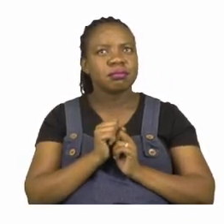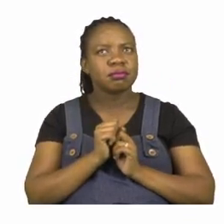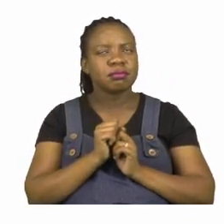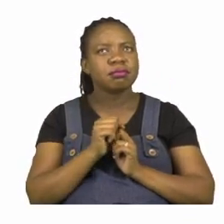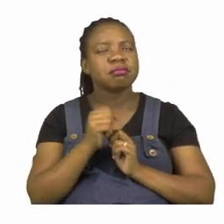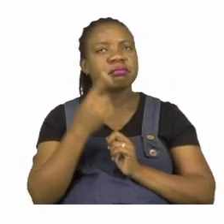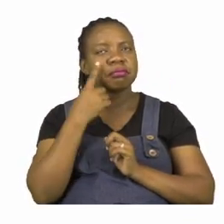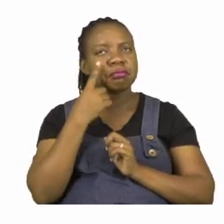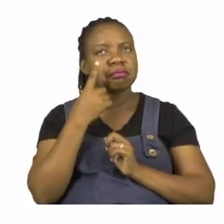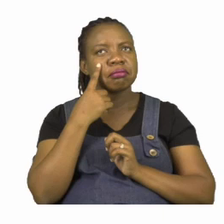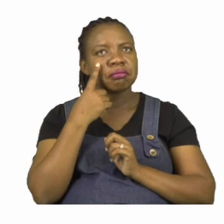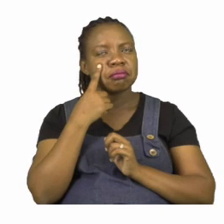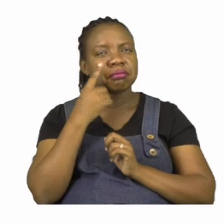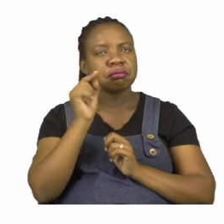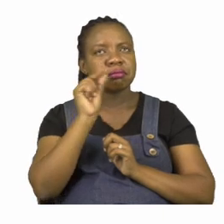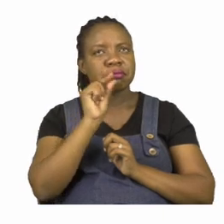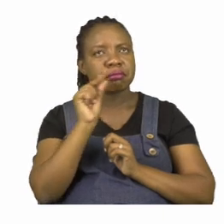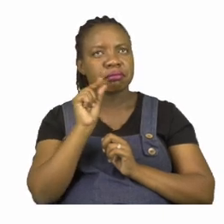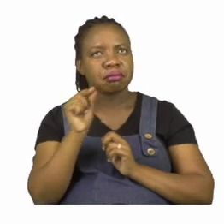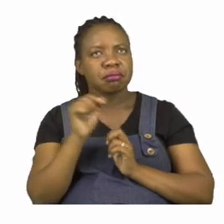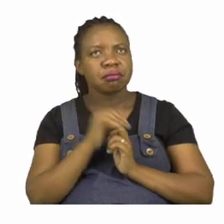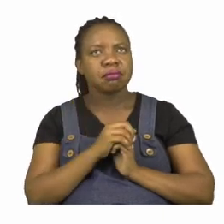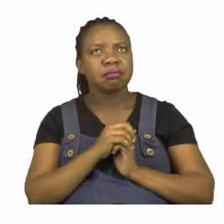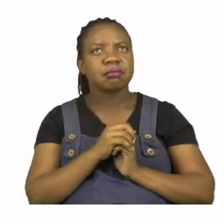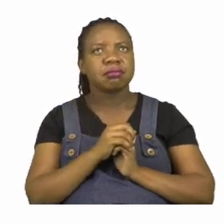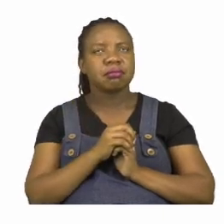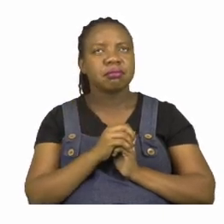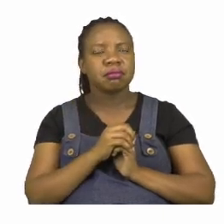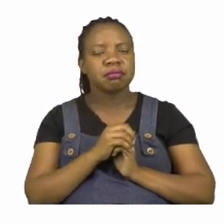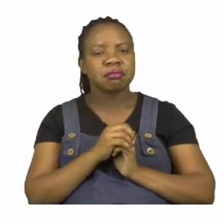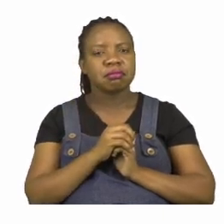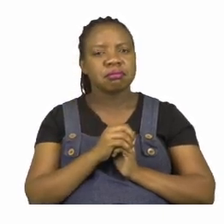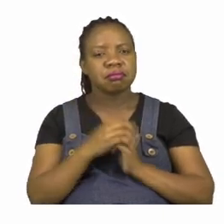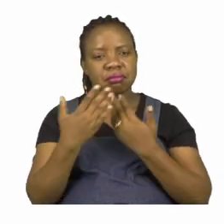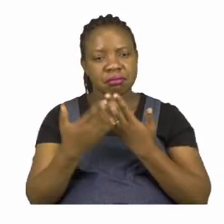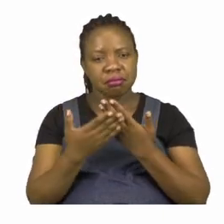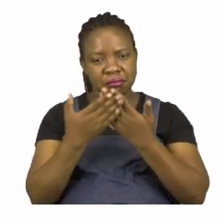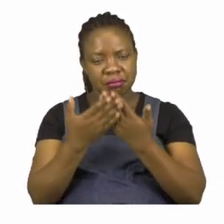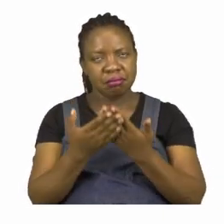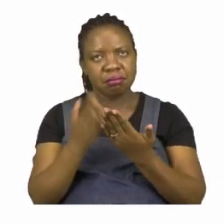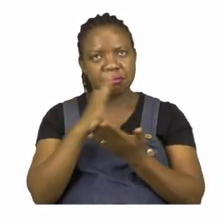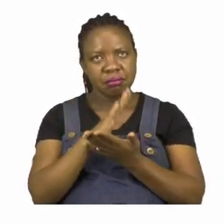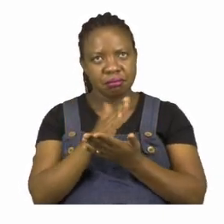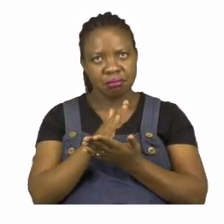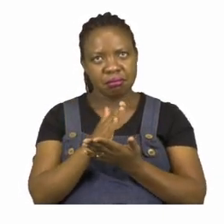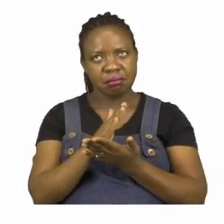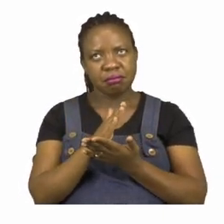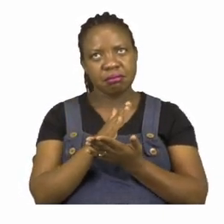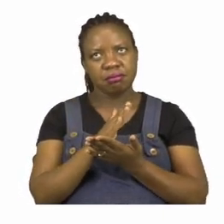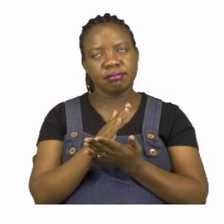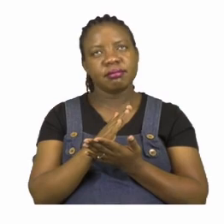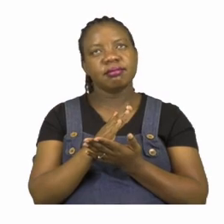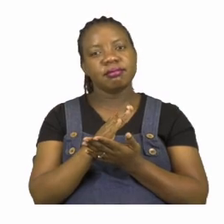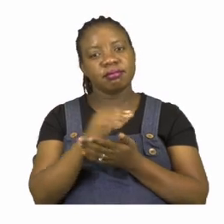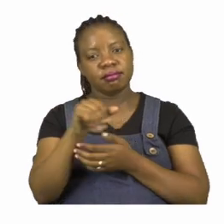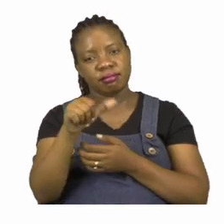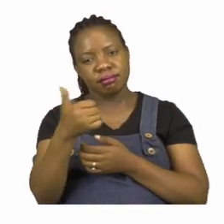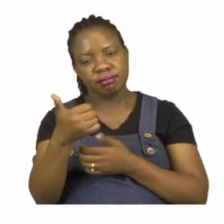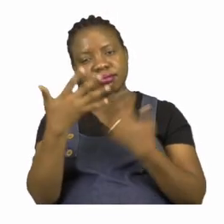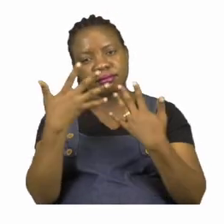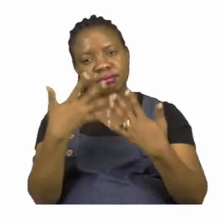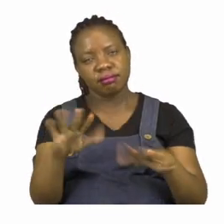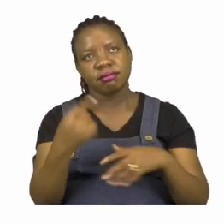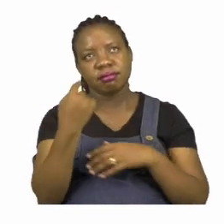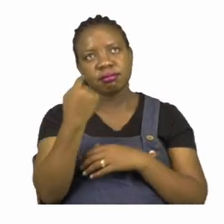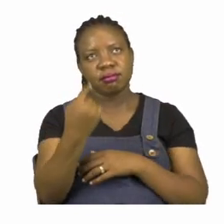words. So, we're going to do a few together, and I want you to finish off by yourselves. Let's